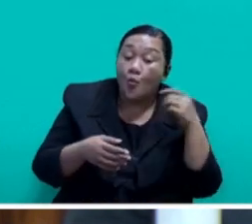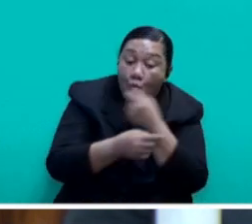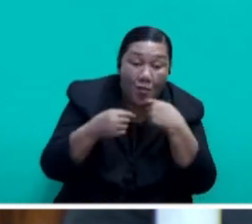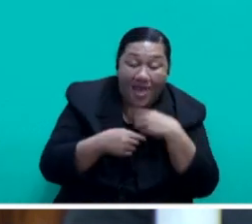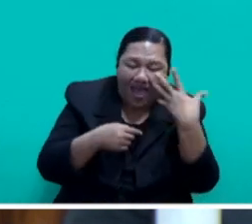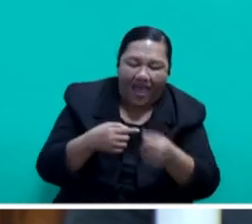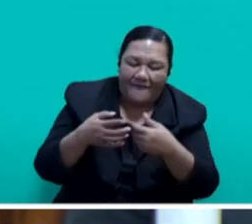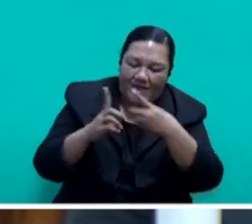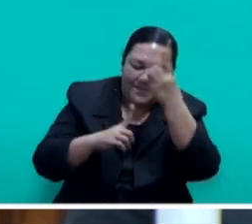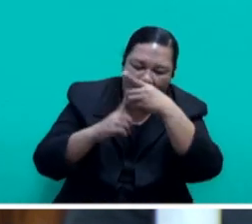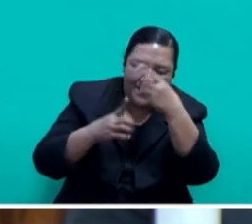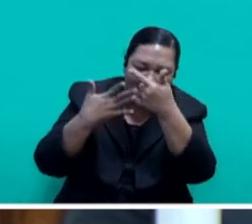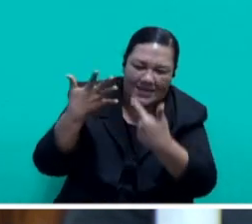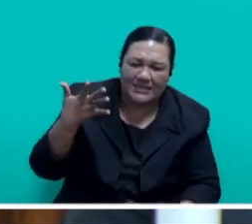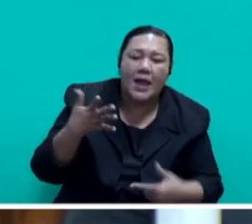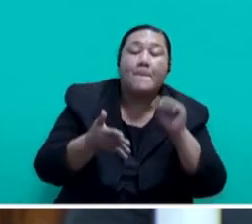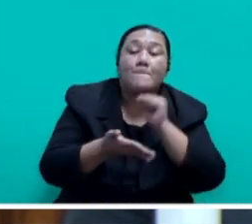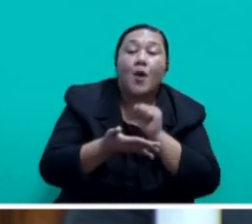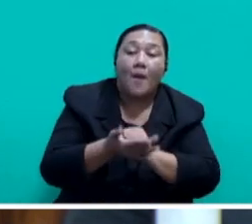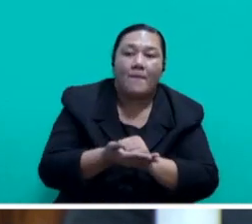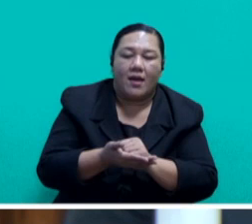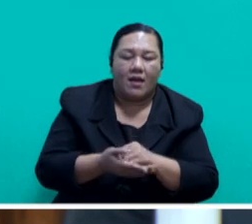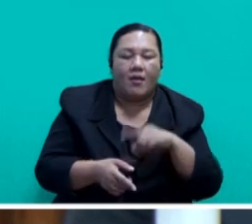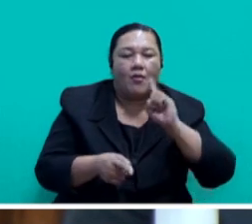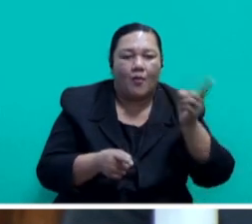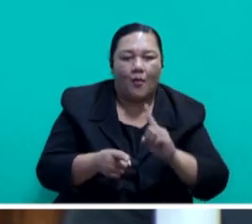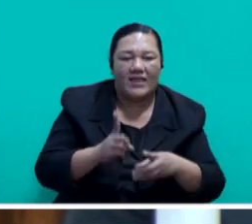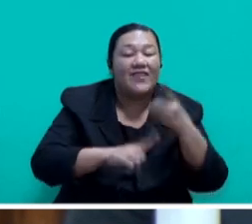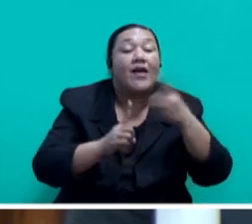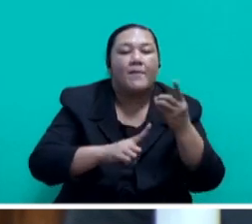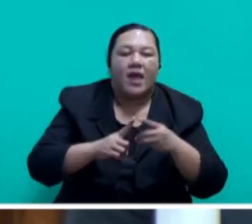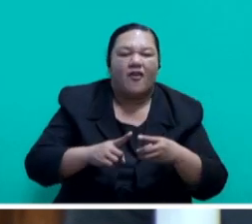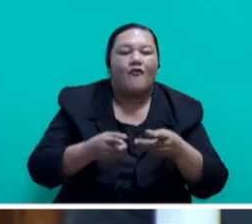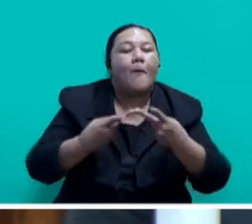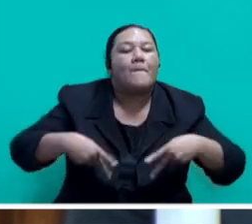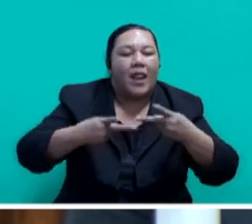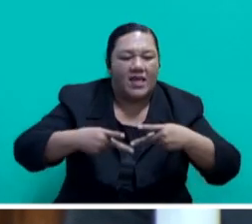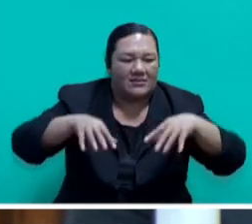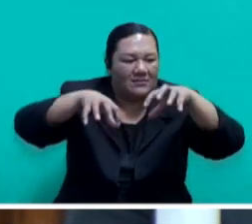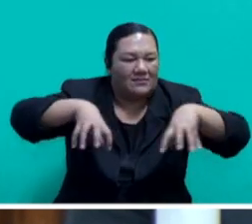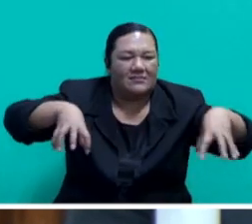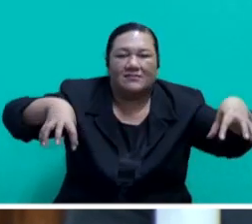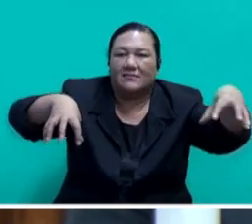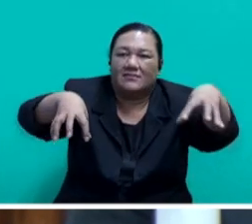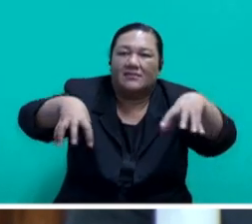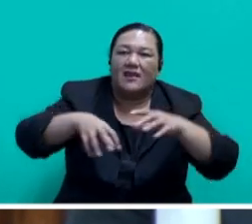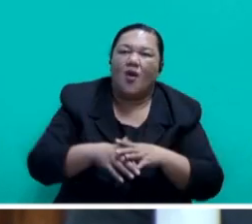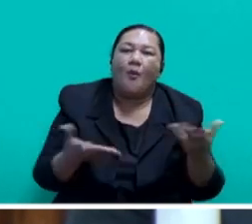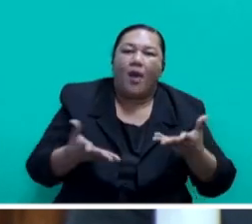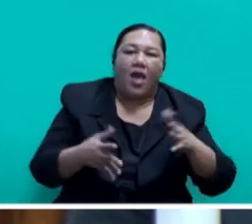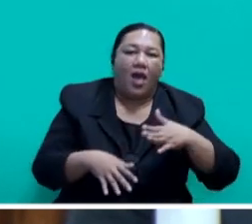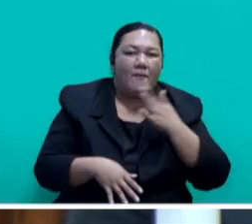but lacked proper planning to develop the settlements. Hence, some of these development leases